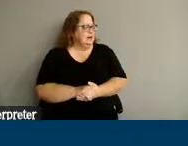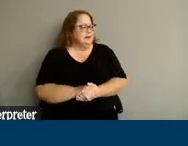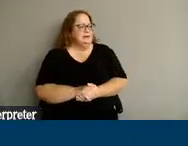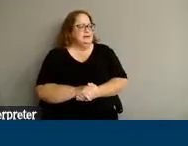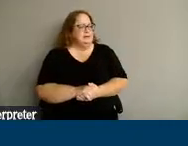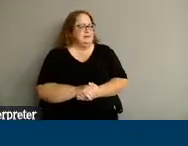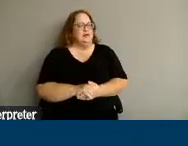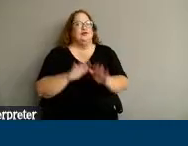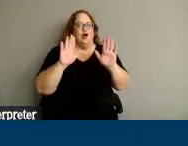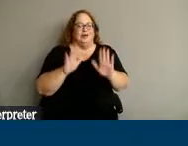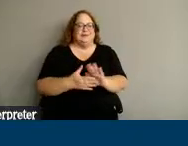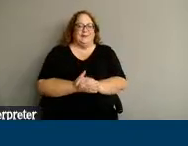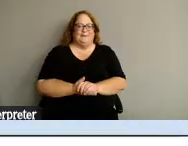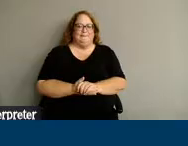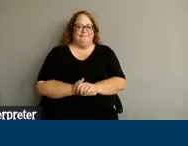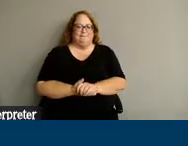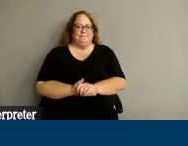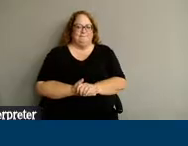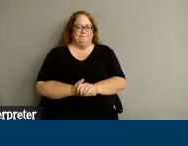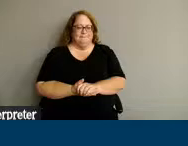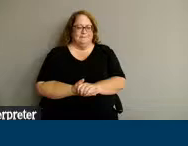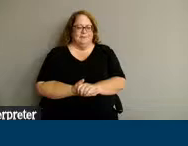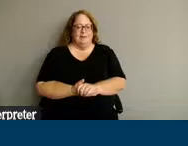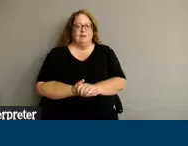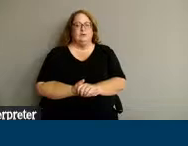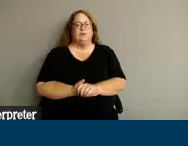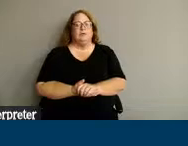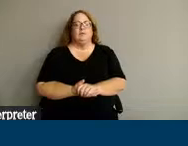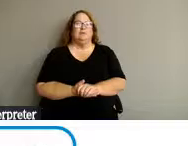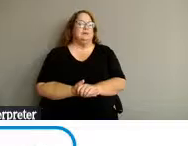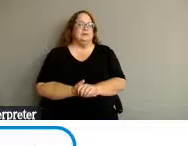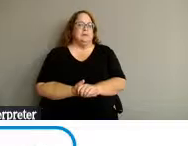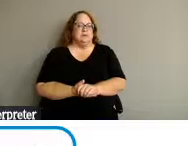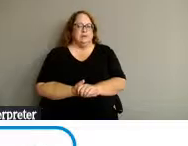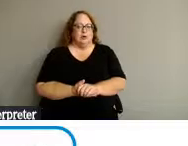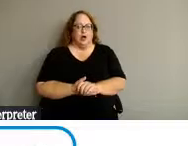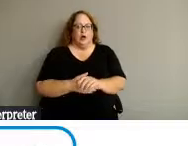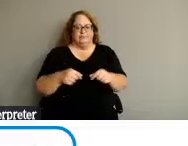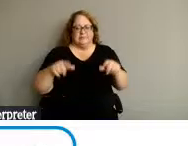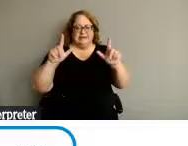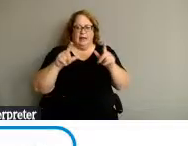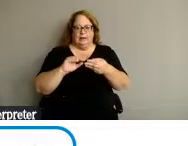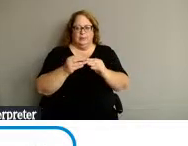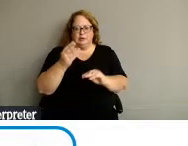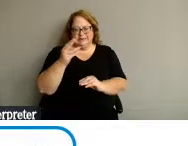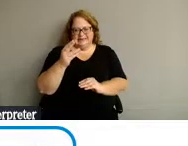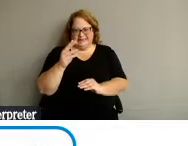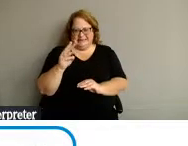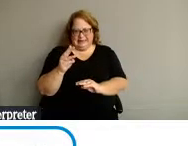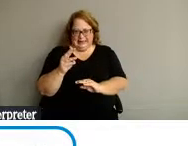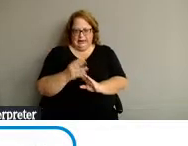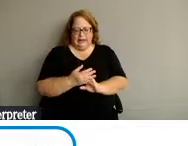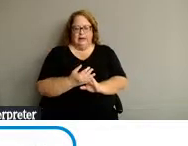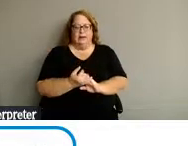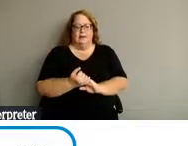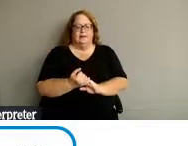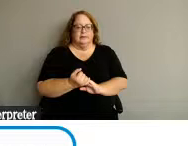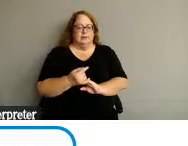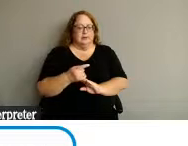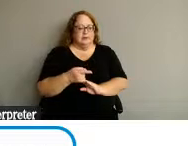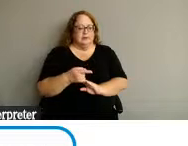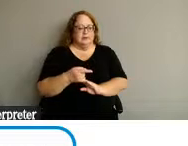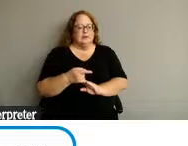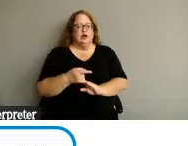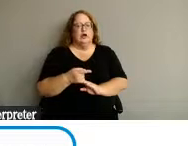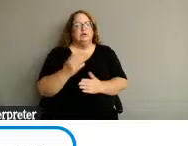All right, awesome. All right, and so the next slide, on slide 16, these are